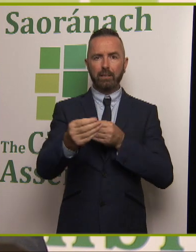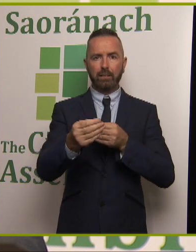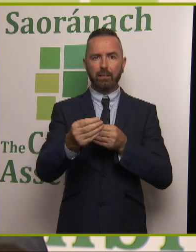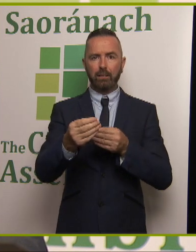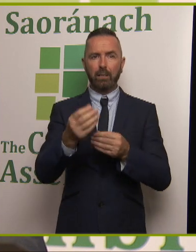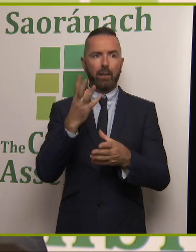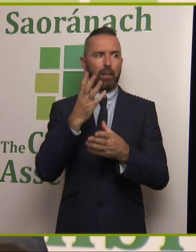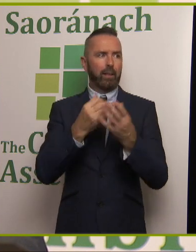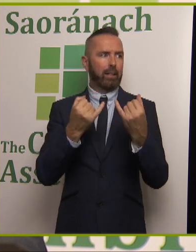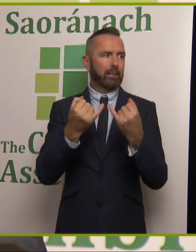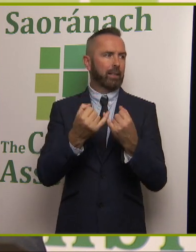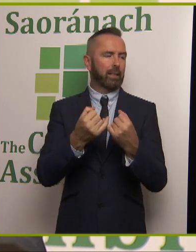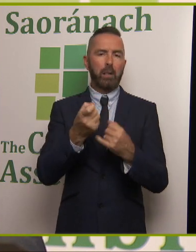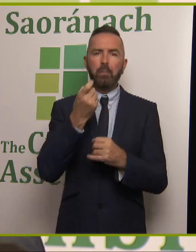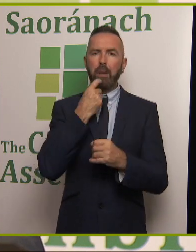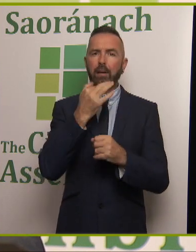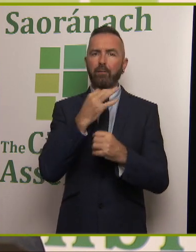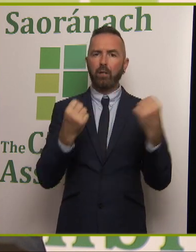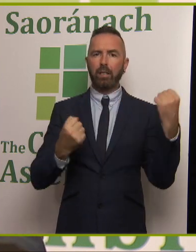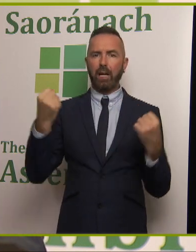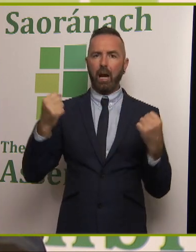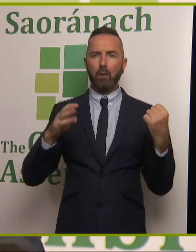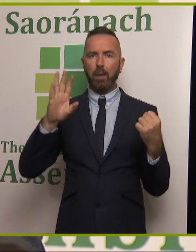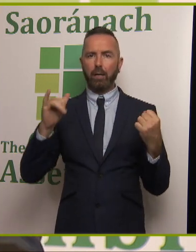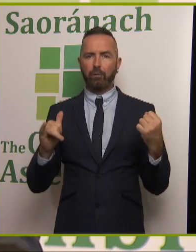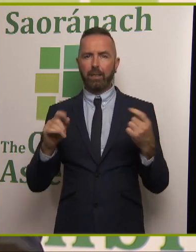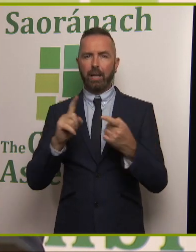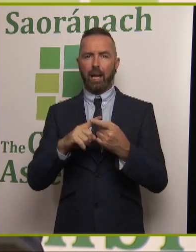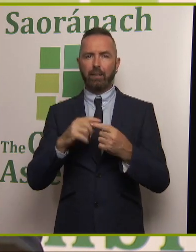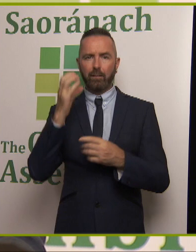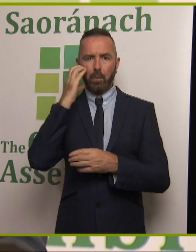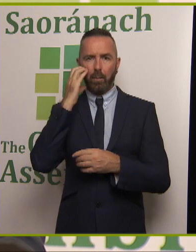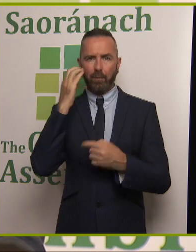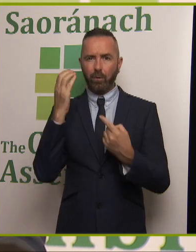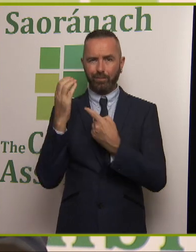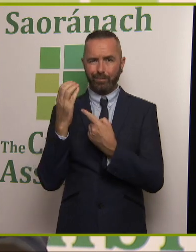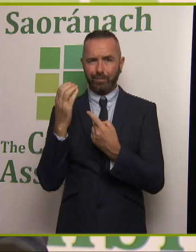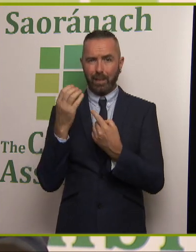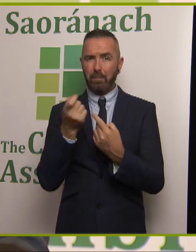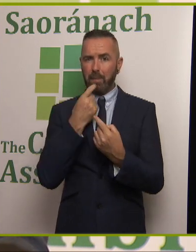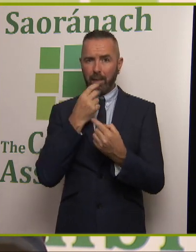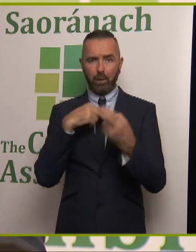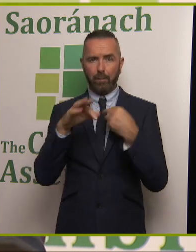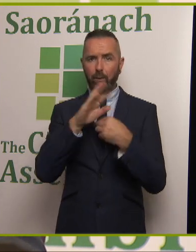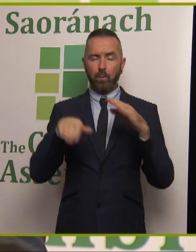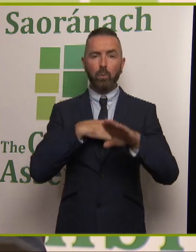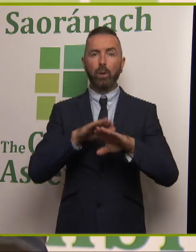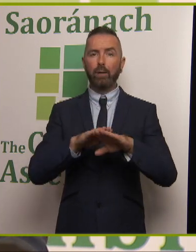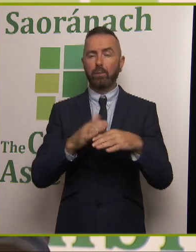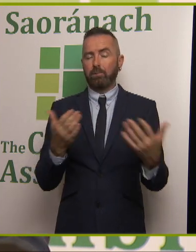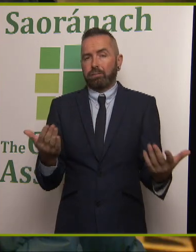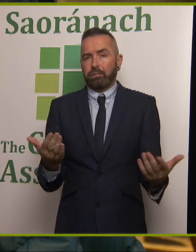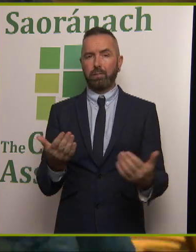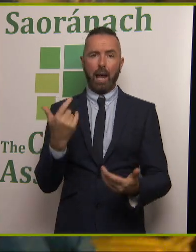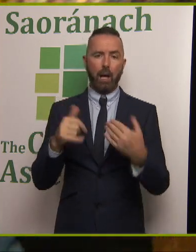car batteries, that go into cell phones, where will they come from? Those new drivers for resources from the sea, how will they work with the